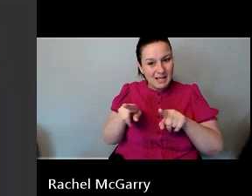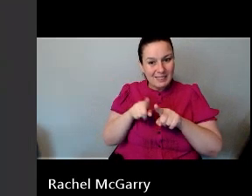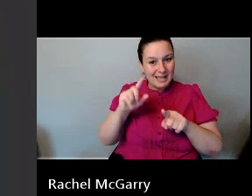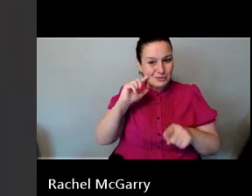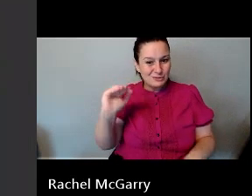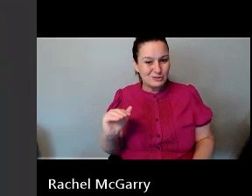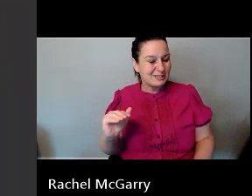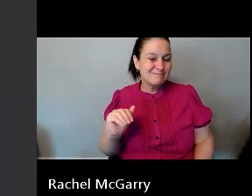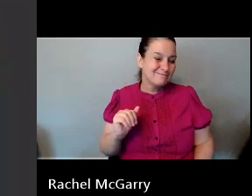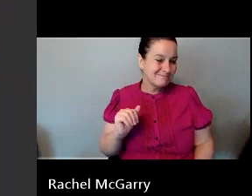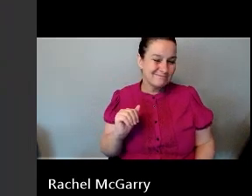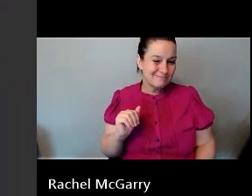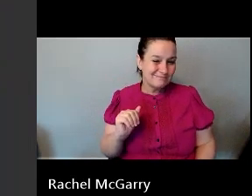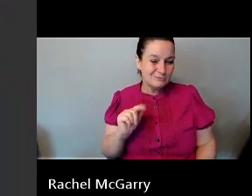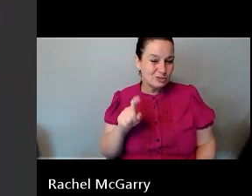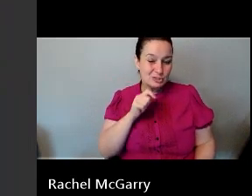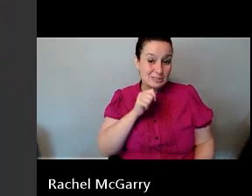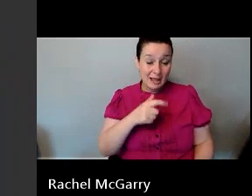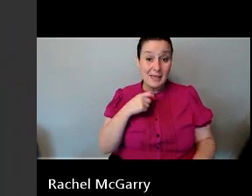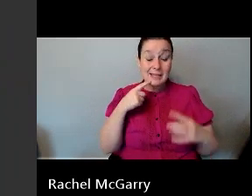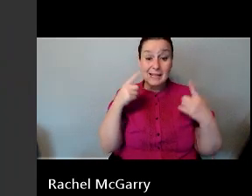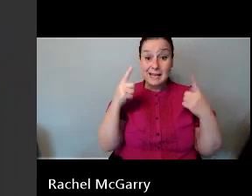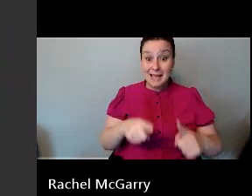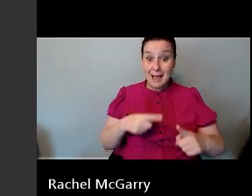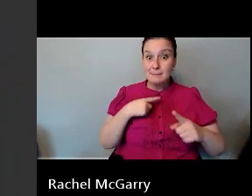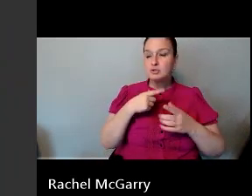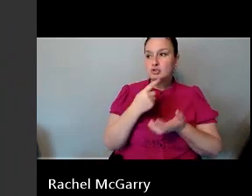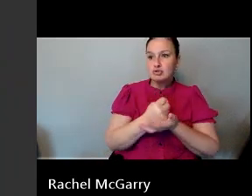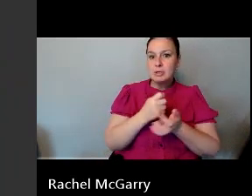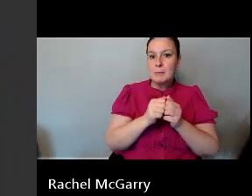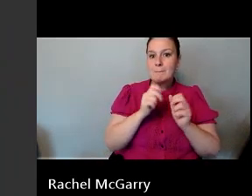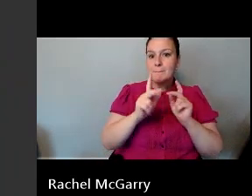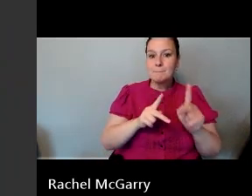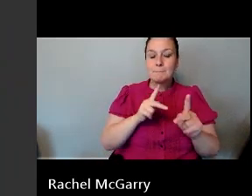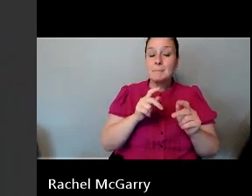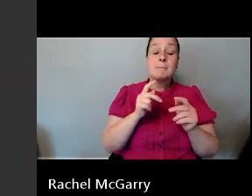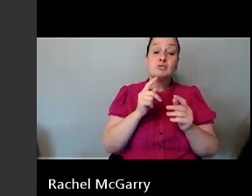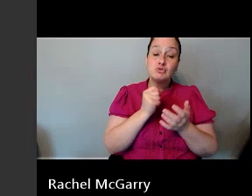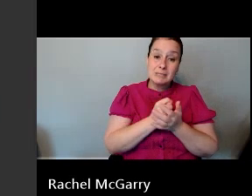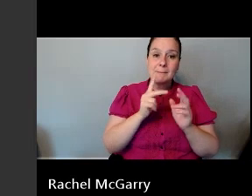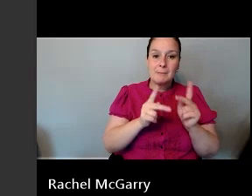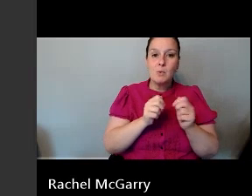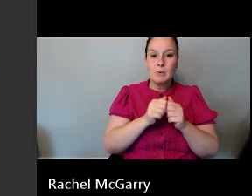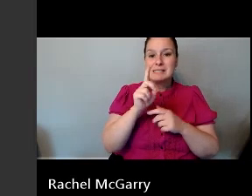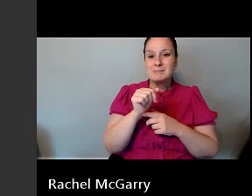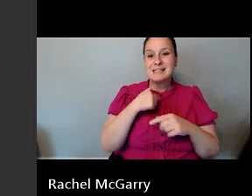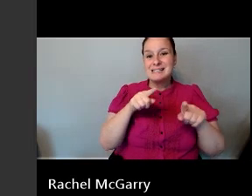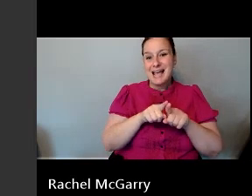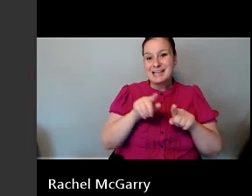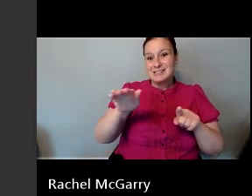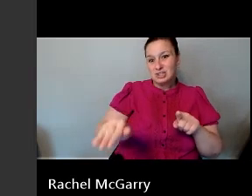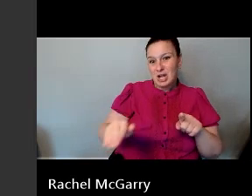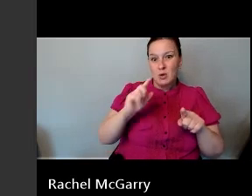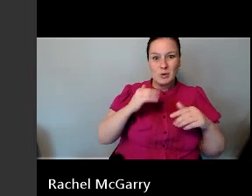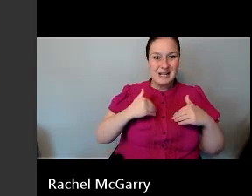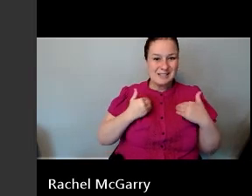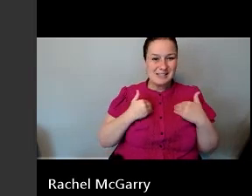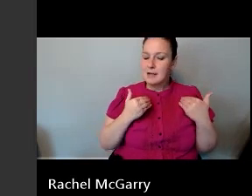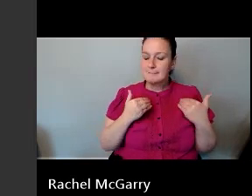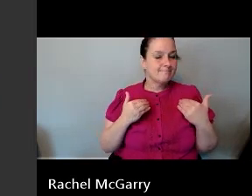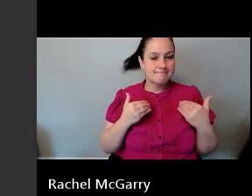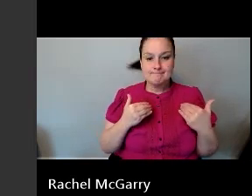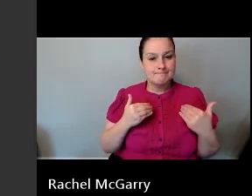feel true for them. And that's something that can happen. Treating people with disabilities as more younger or like a child. Being